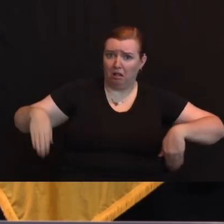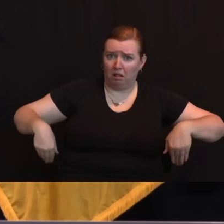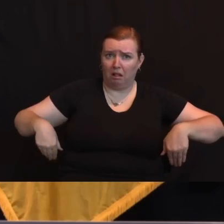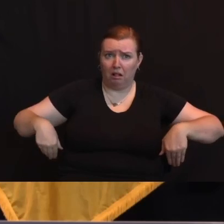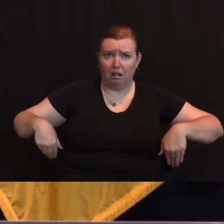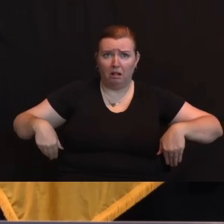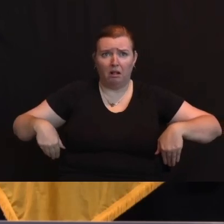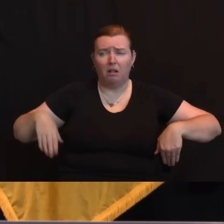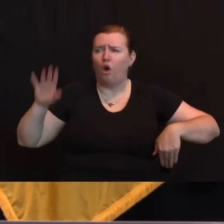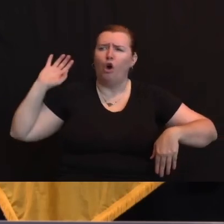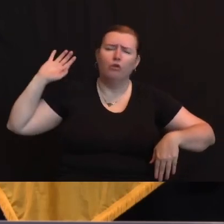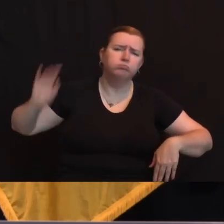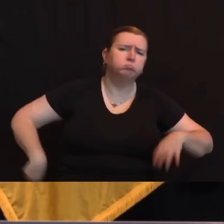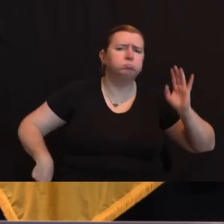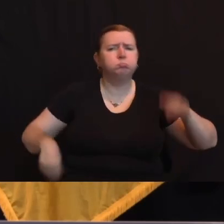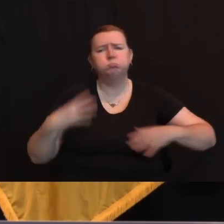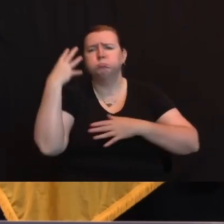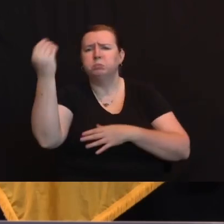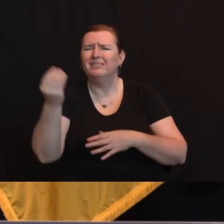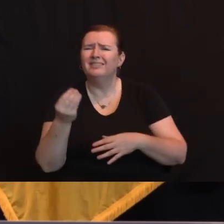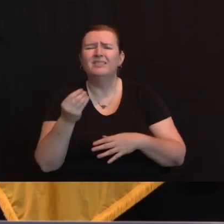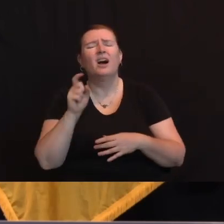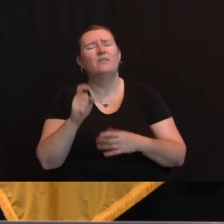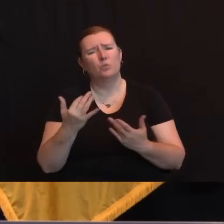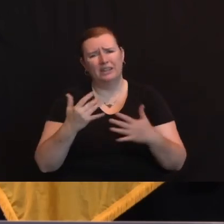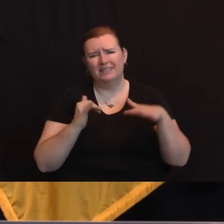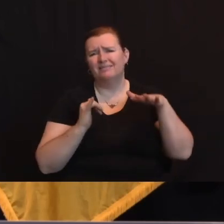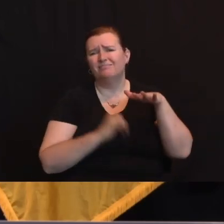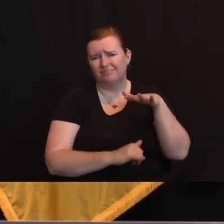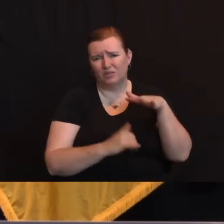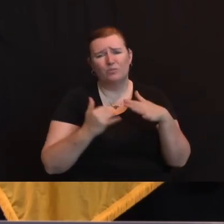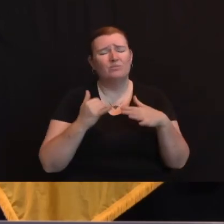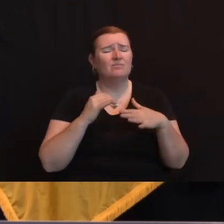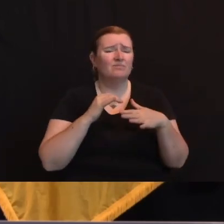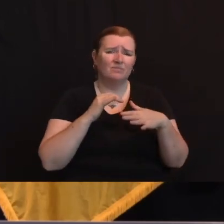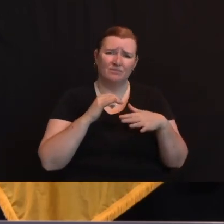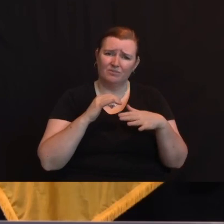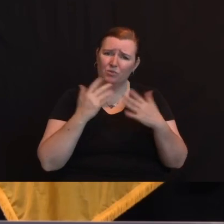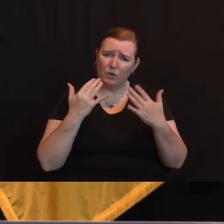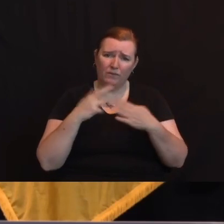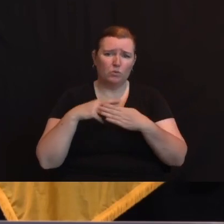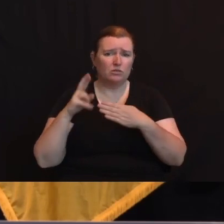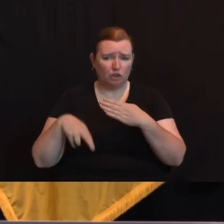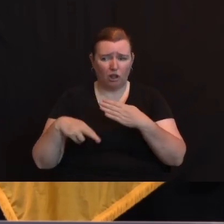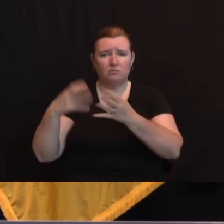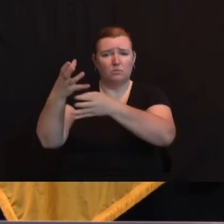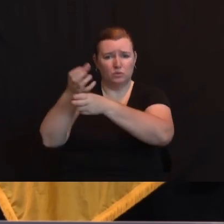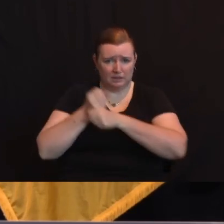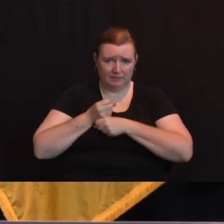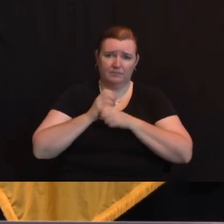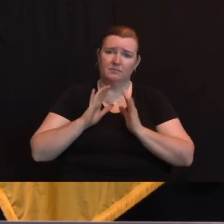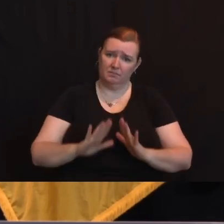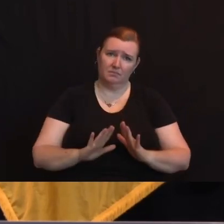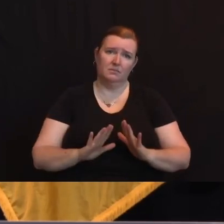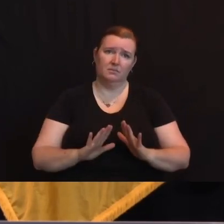stay away from folks. Wearing face coverings, which we've beaten into the